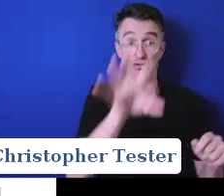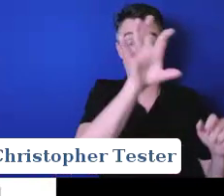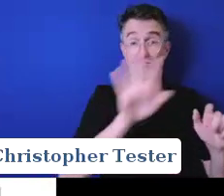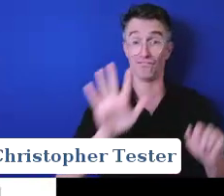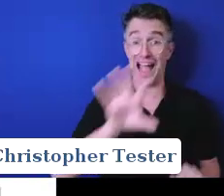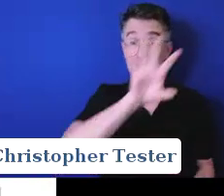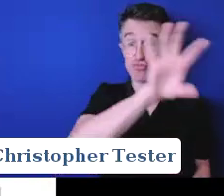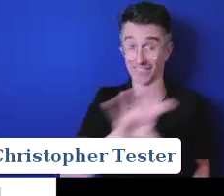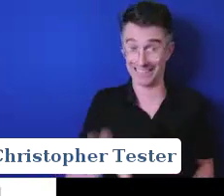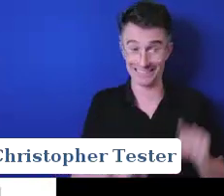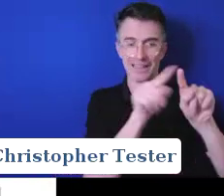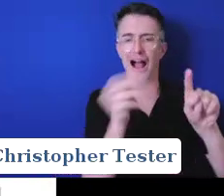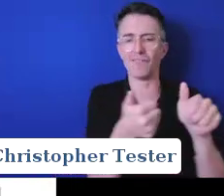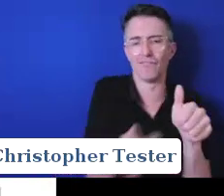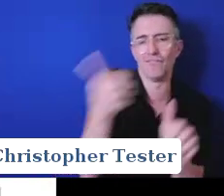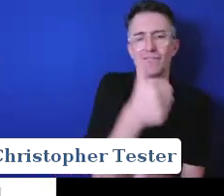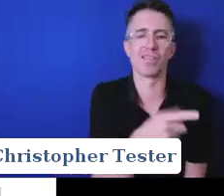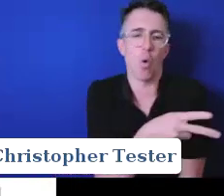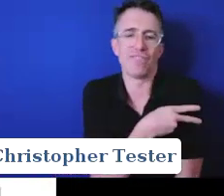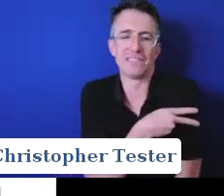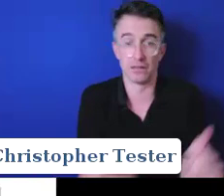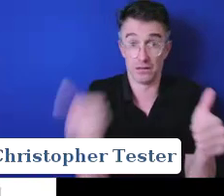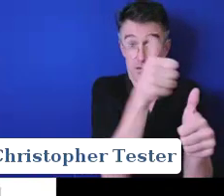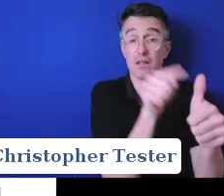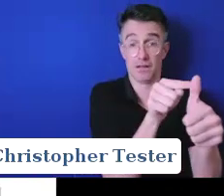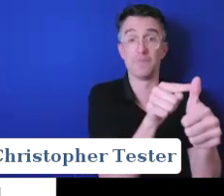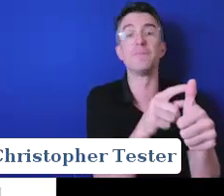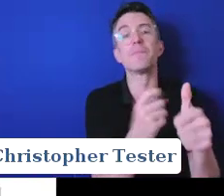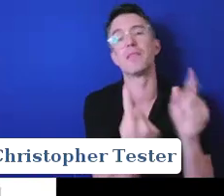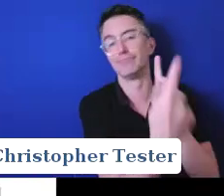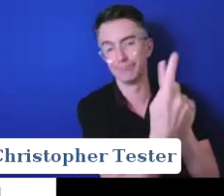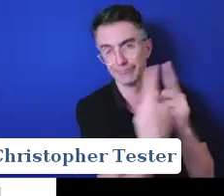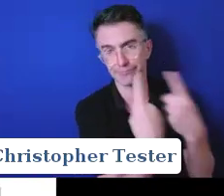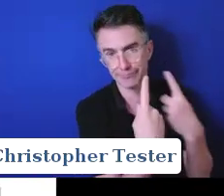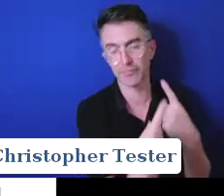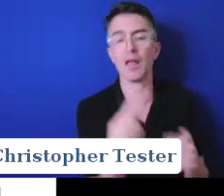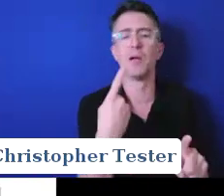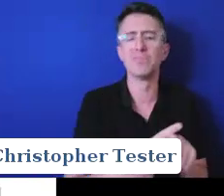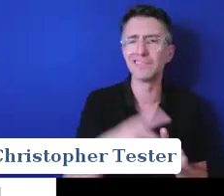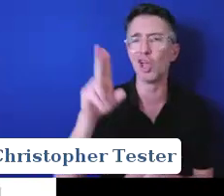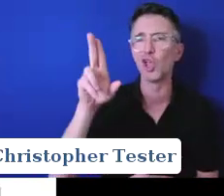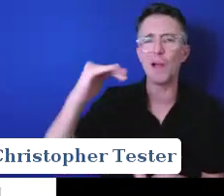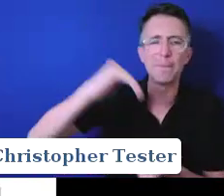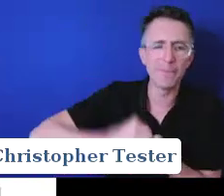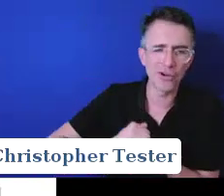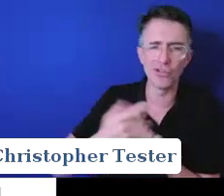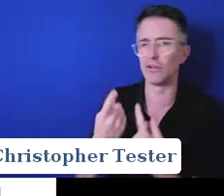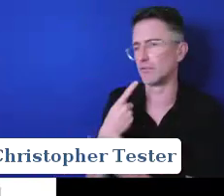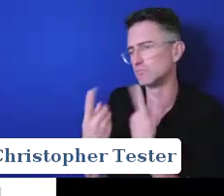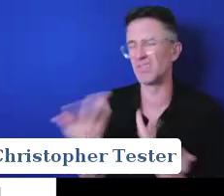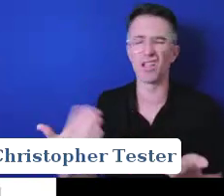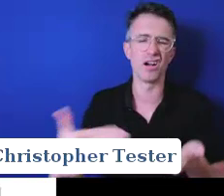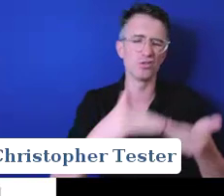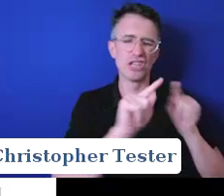had KIIs with government officials, UN partners, and the development partners, along with